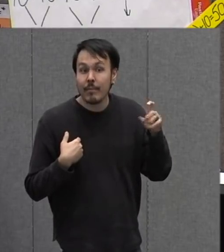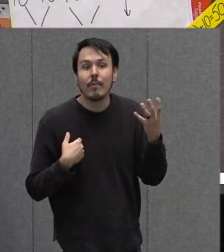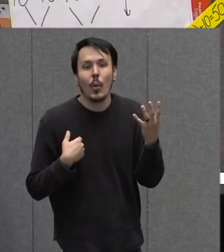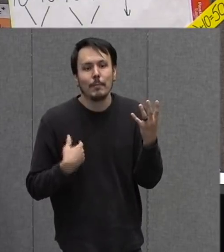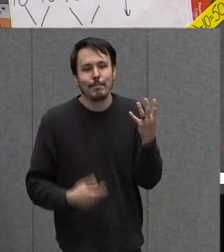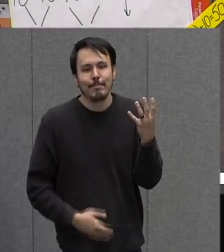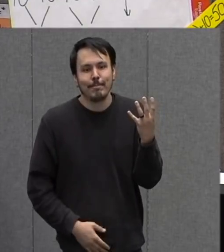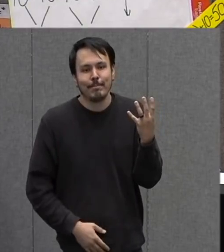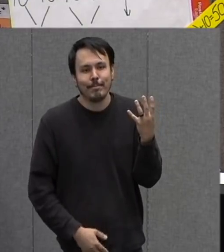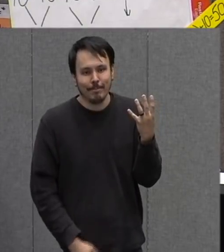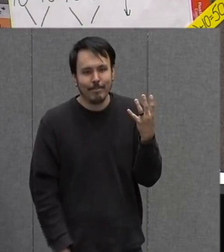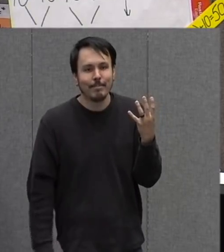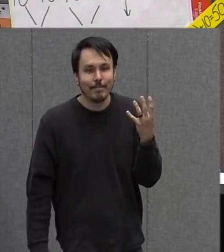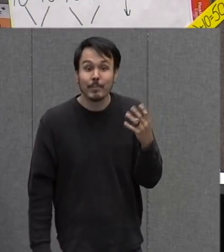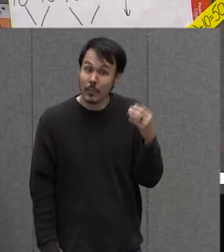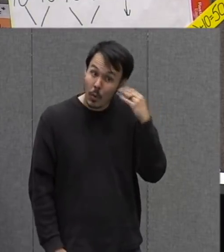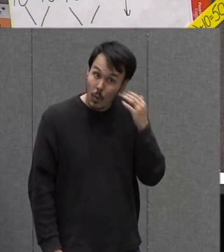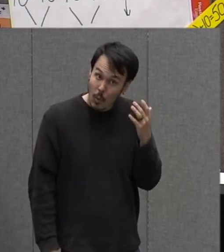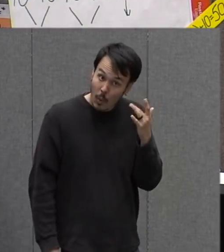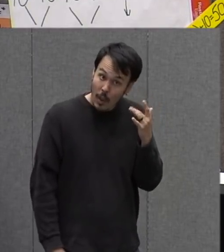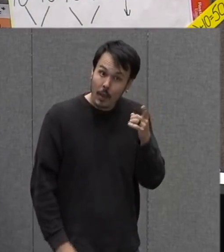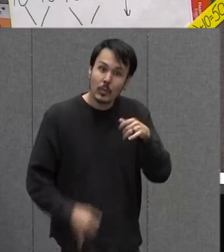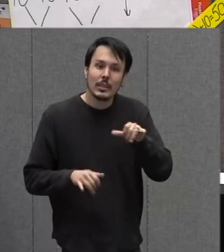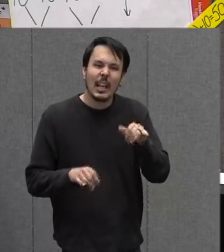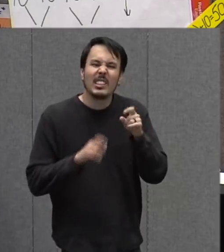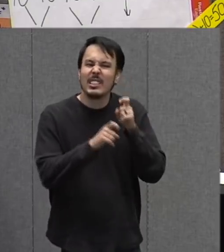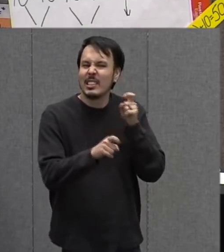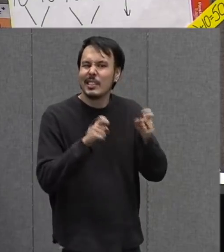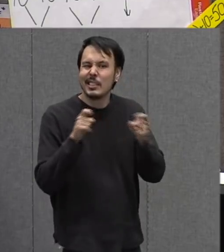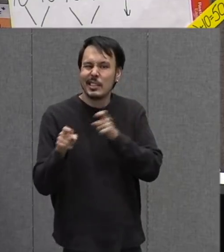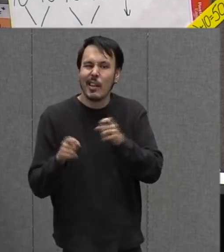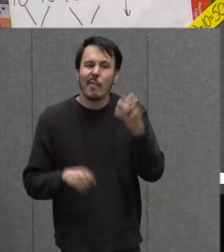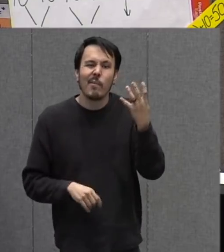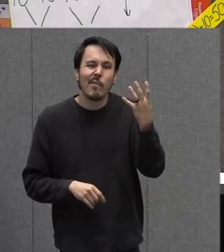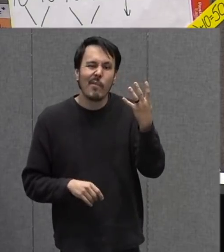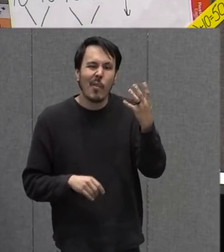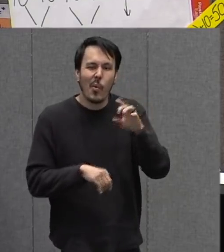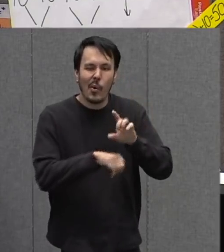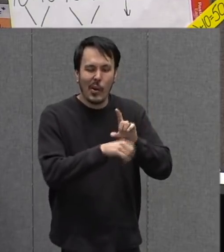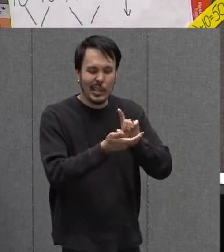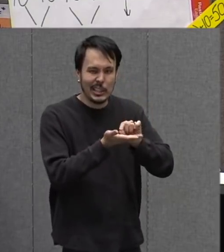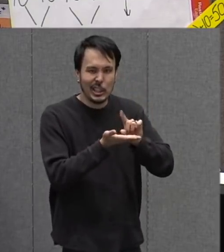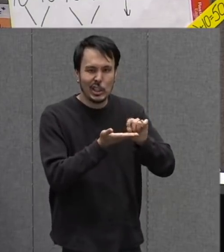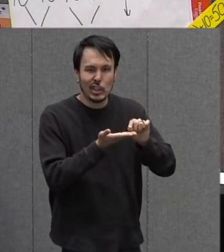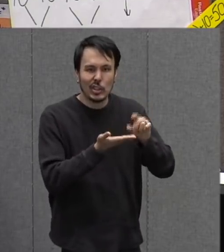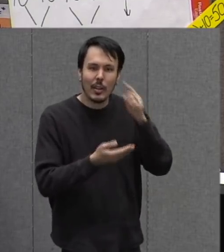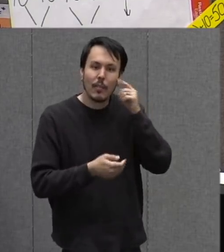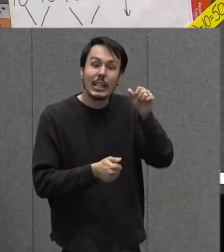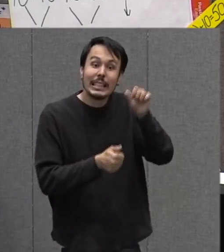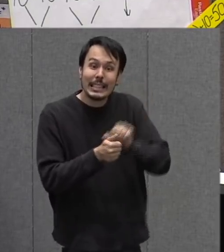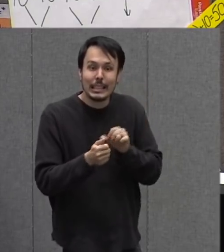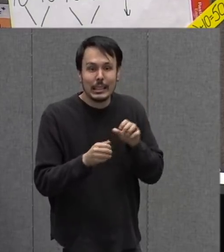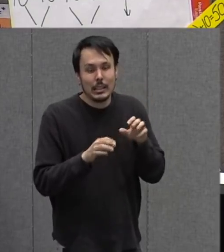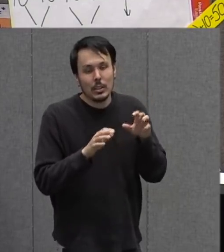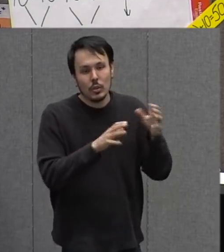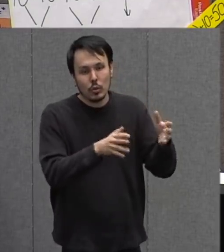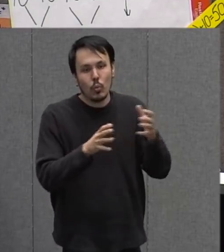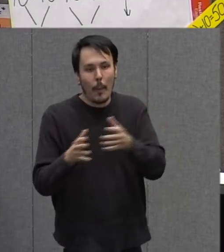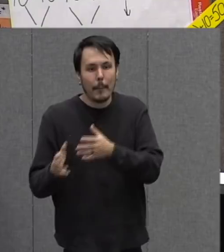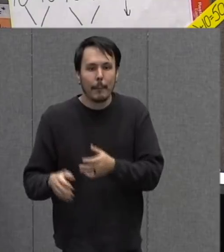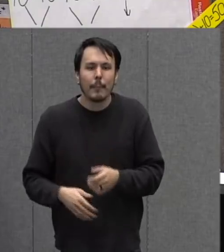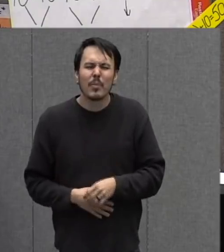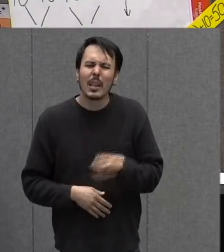4, right? Because we had to give out 4 stickers to each classmate. Yeah, you're right. I heard some people say, well,